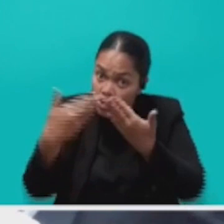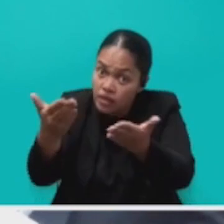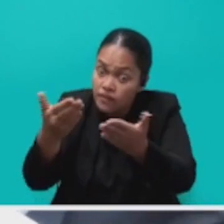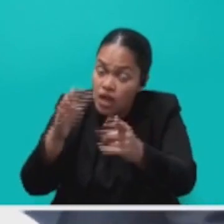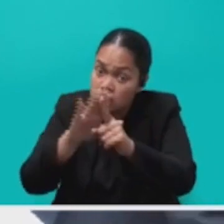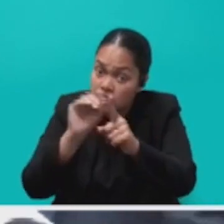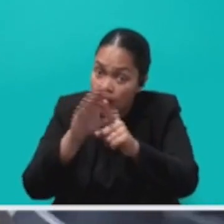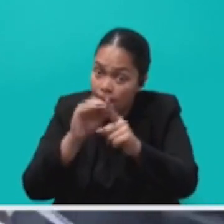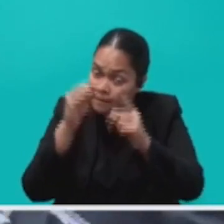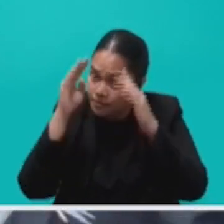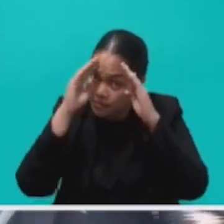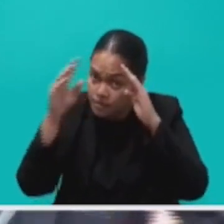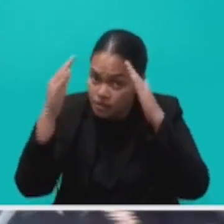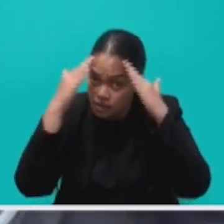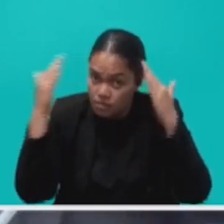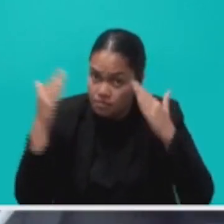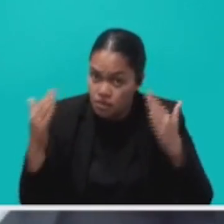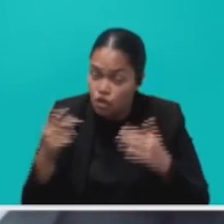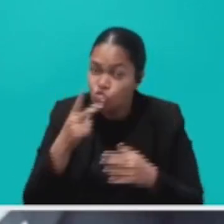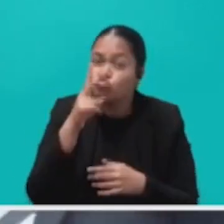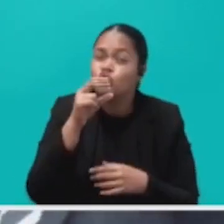Speaker.